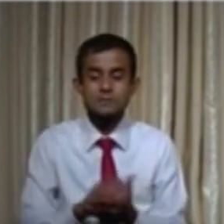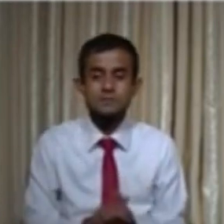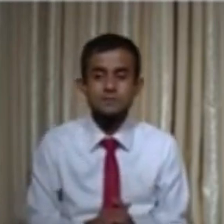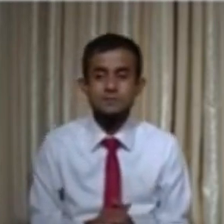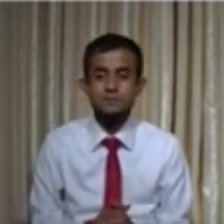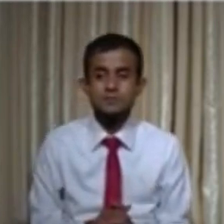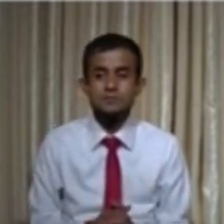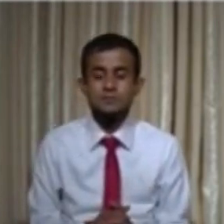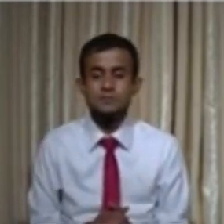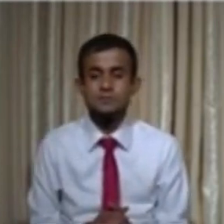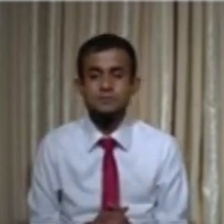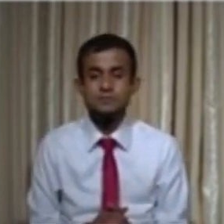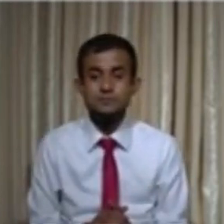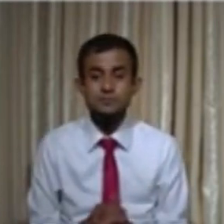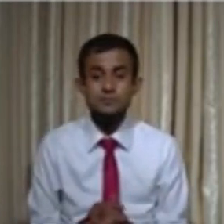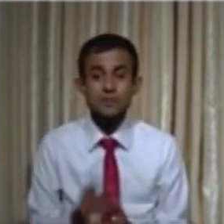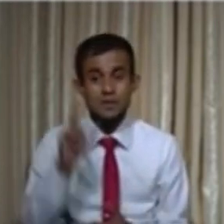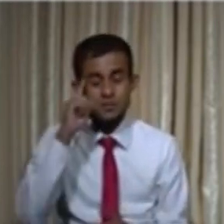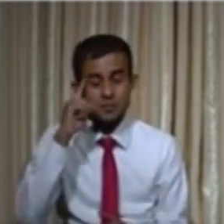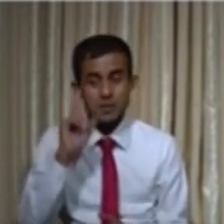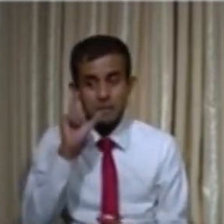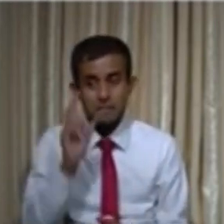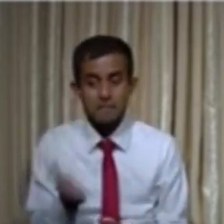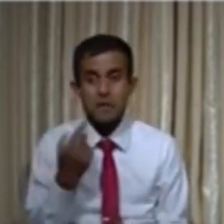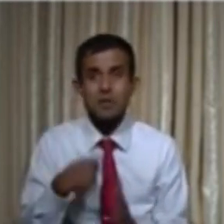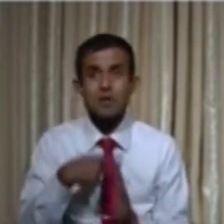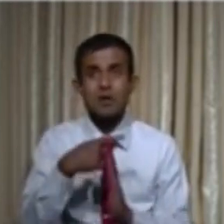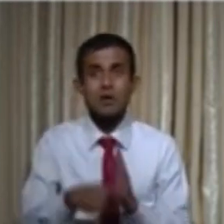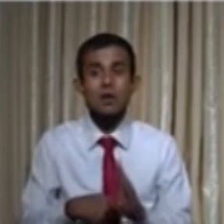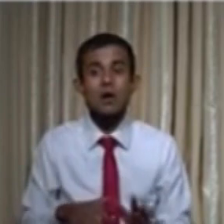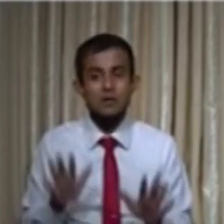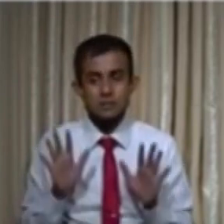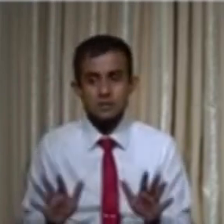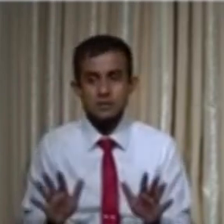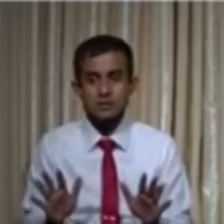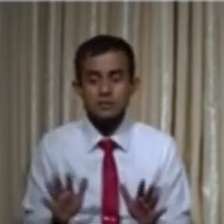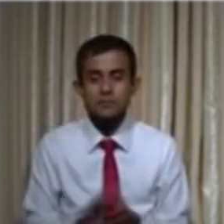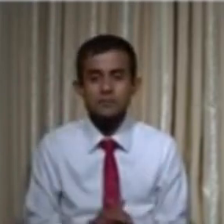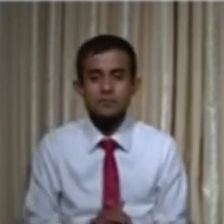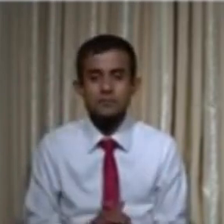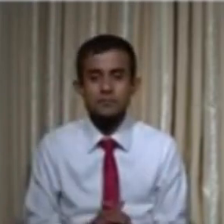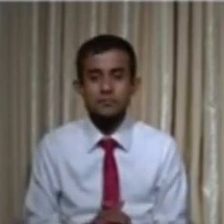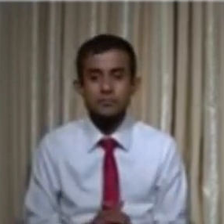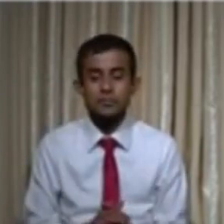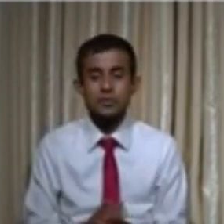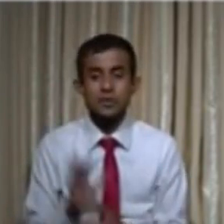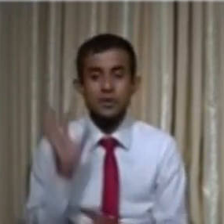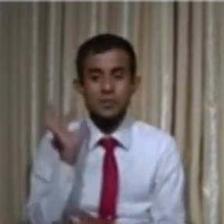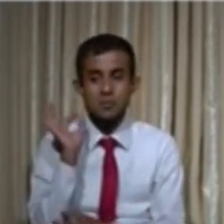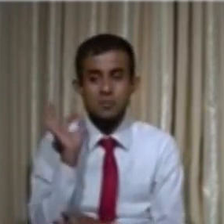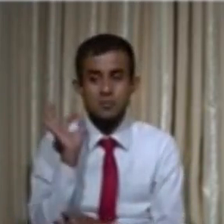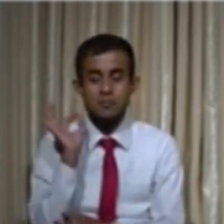Sri Lanka and recognizes the different identities and its plurality, and in fact celebrates that very